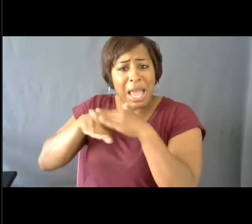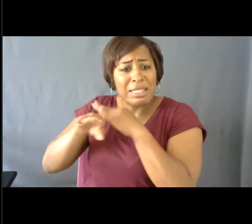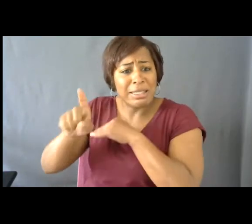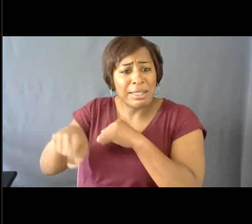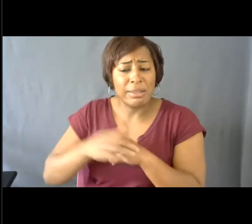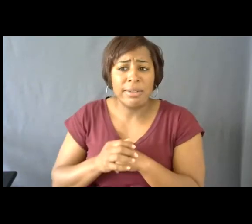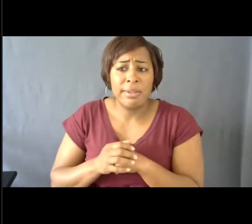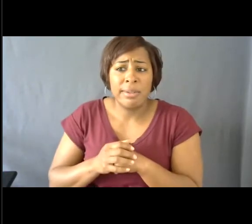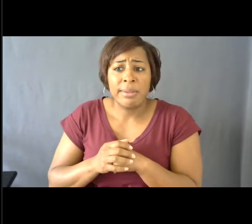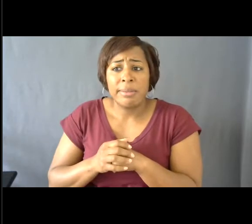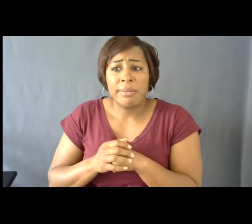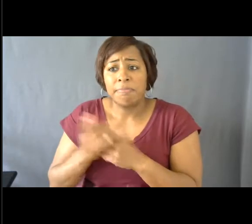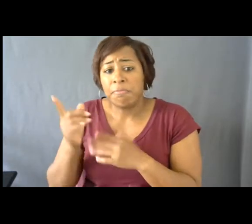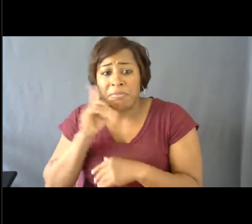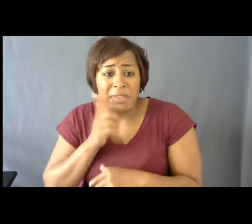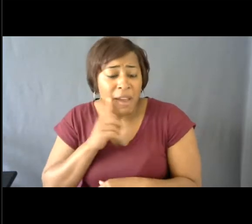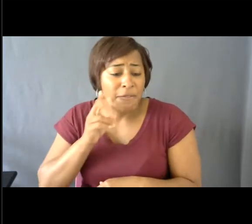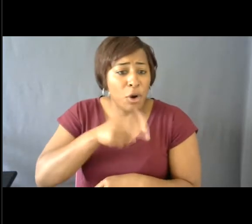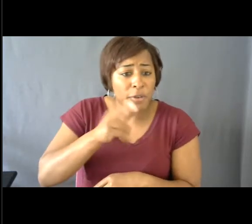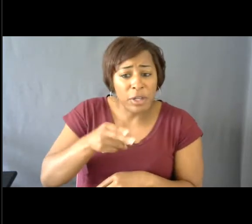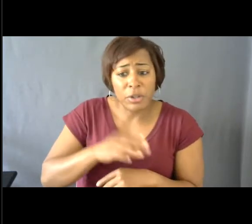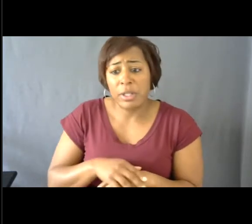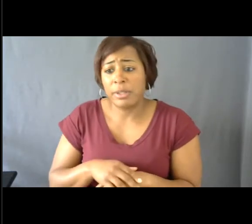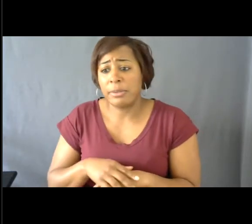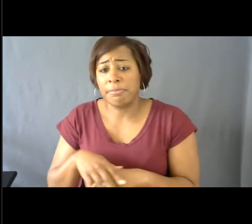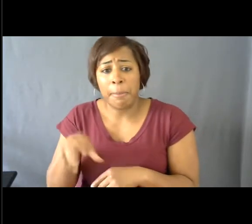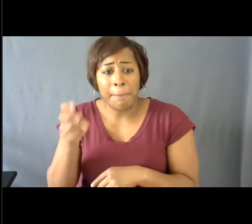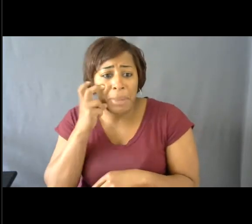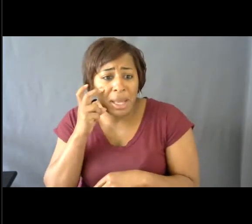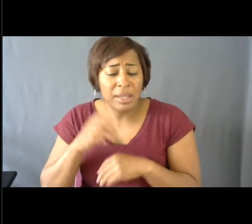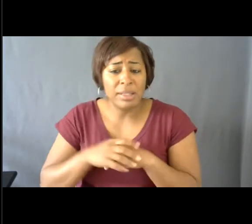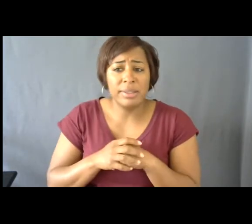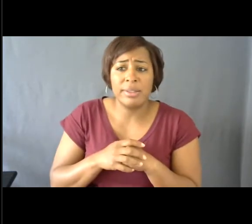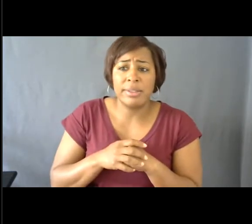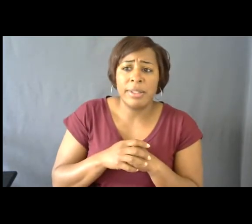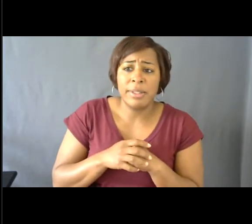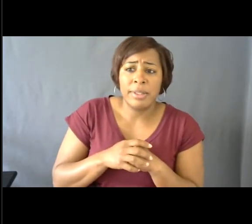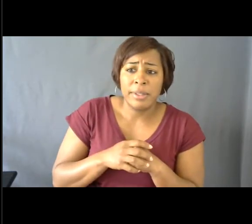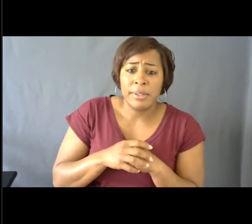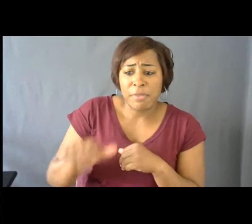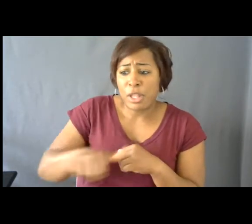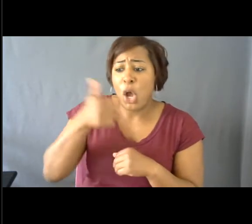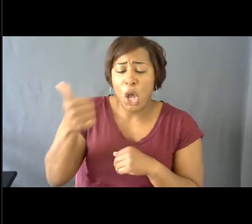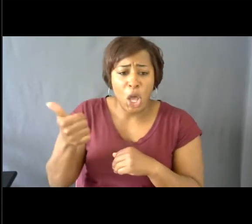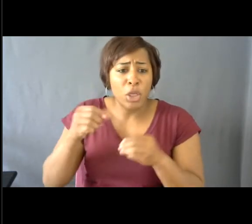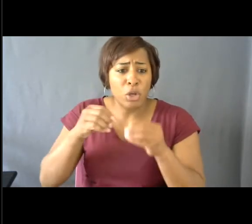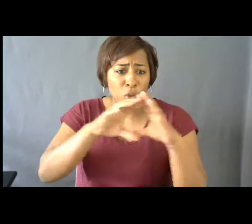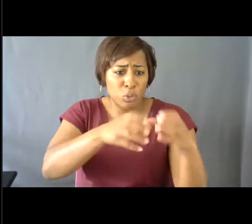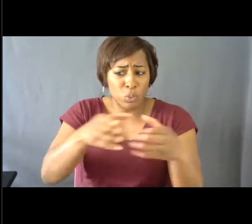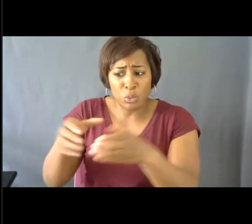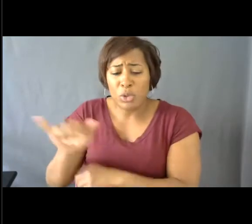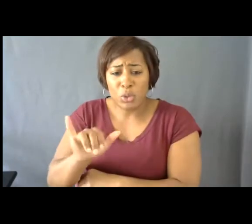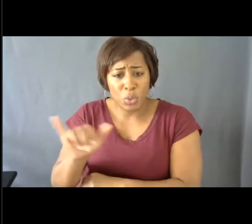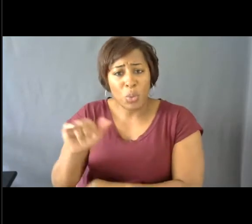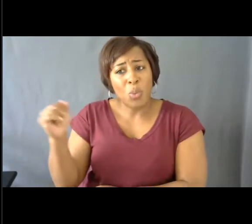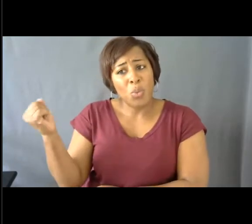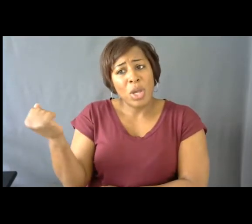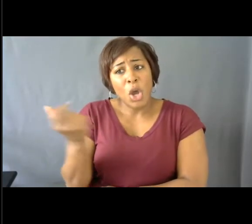hard of hearing people, if it's blind people, and there's lots of other vulnerable populations, we all need to